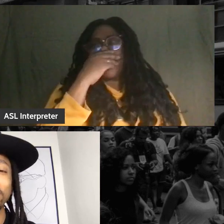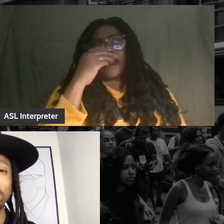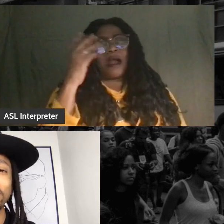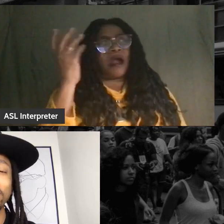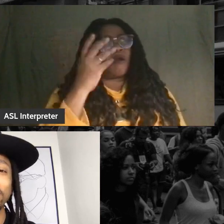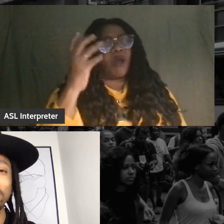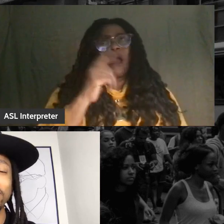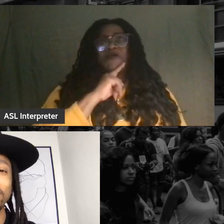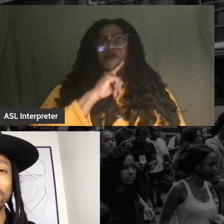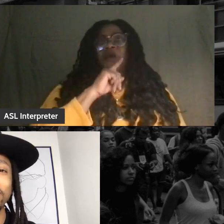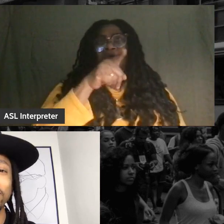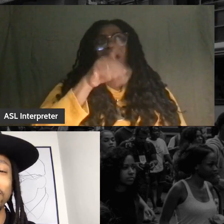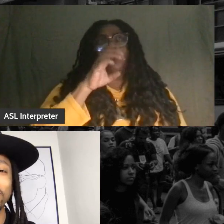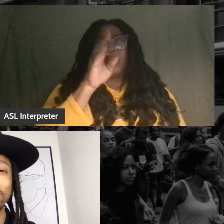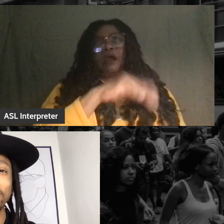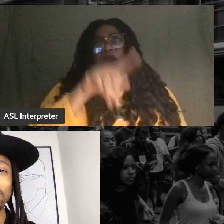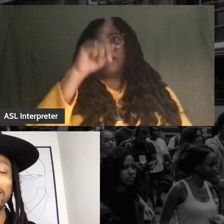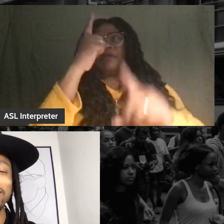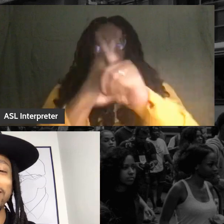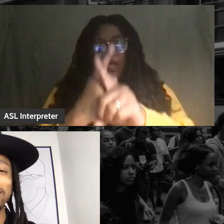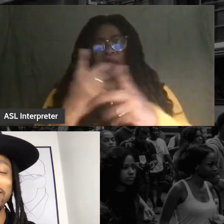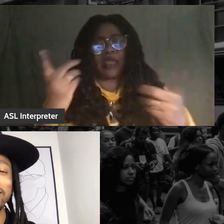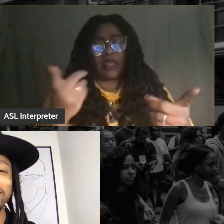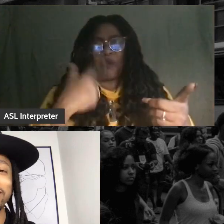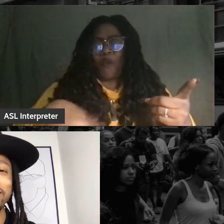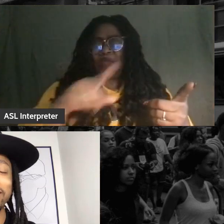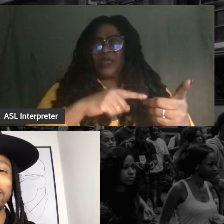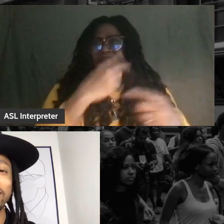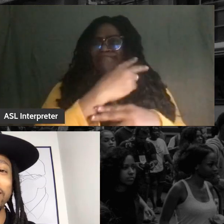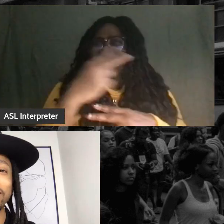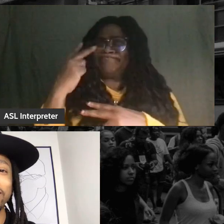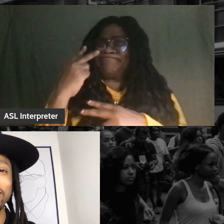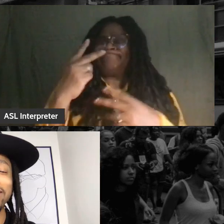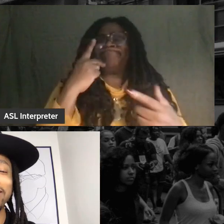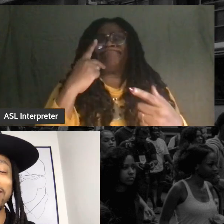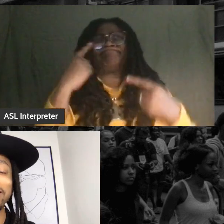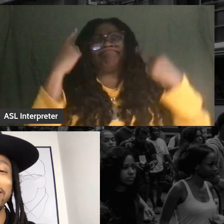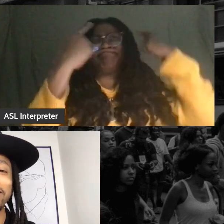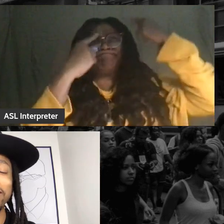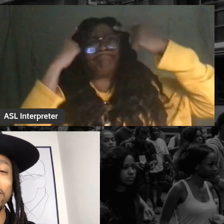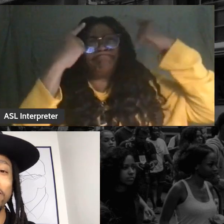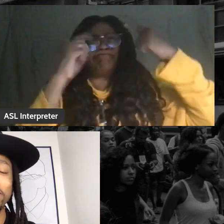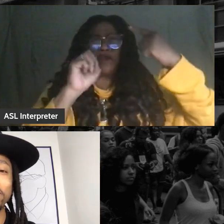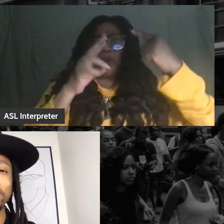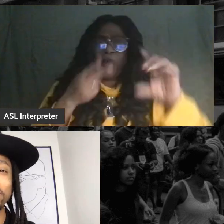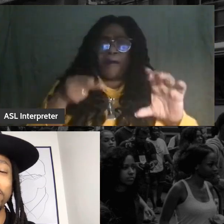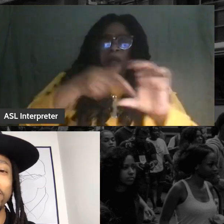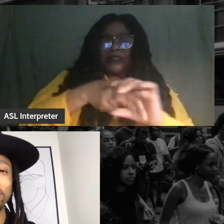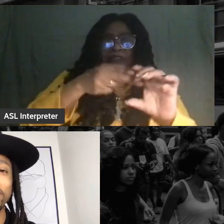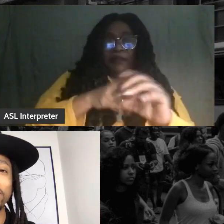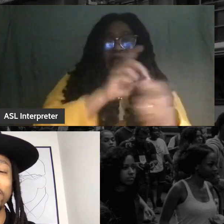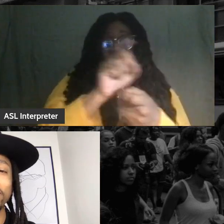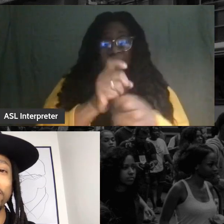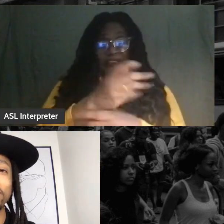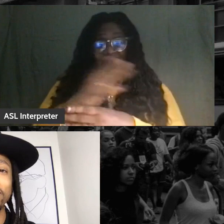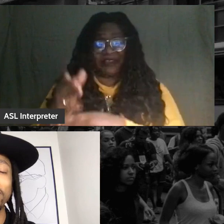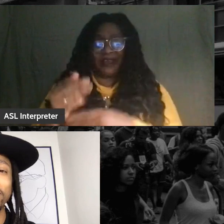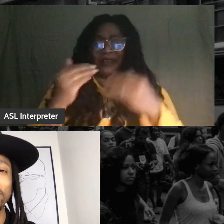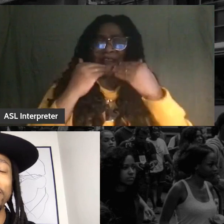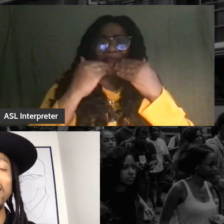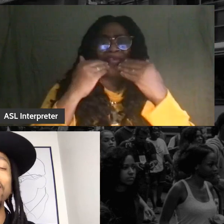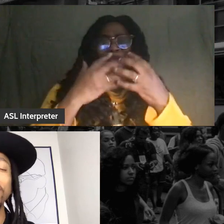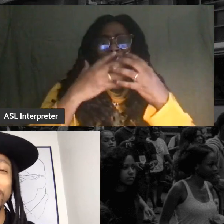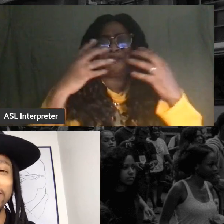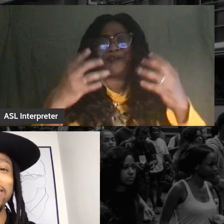when we either have someone we can think about we want to introduce you to or have you participate in something. So thank you so much,